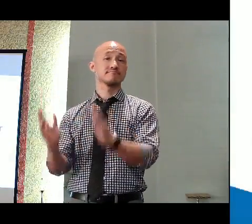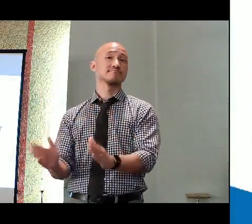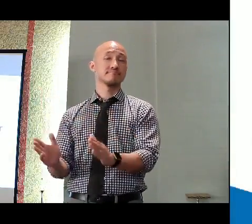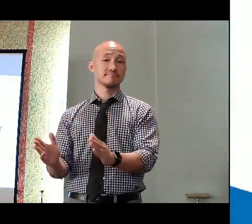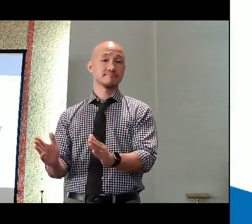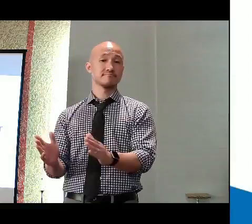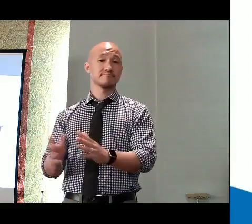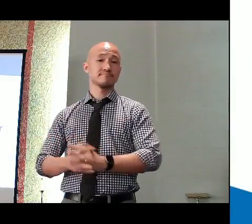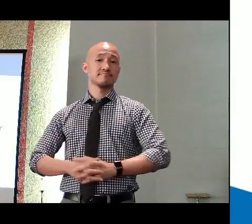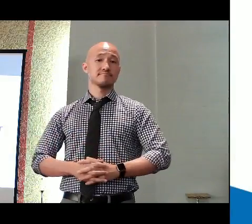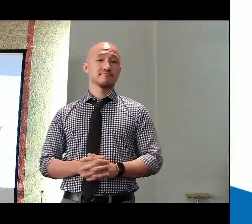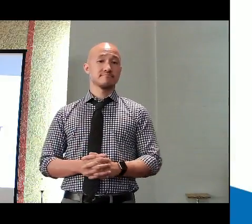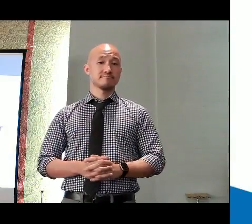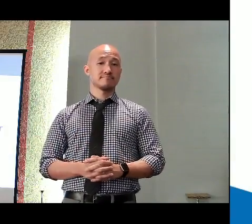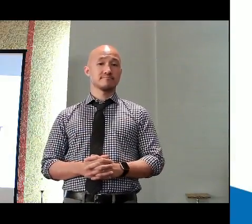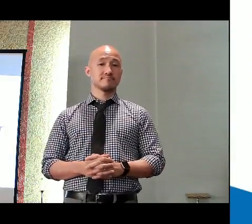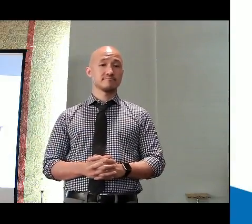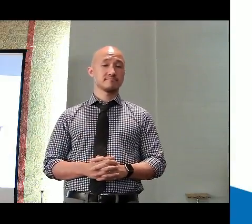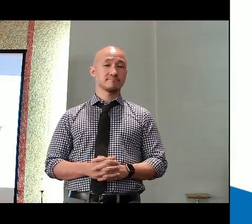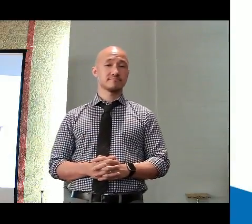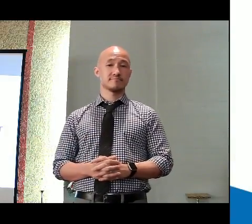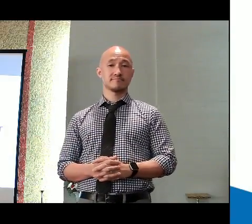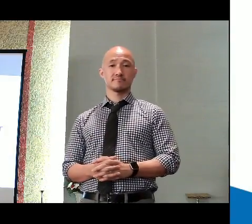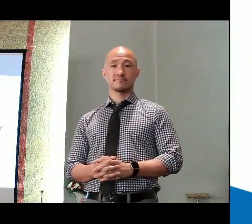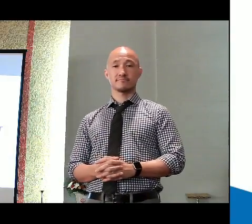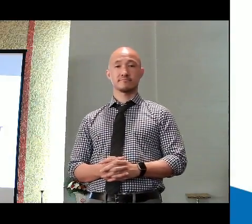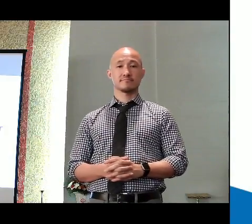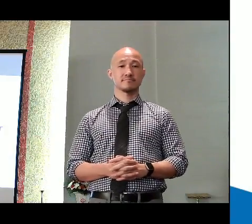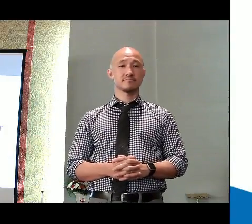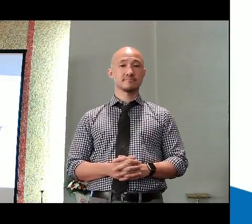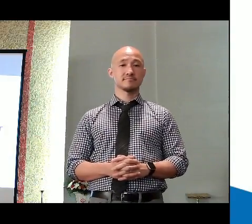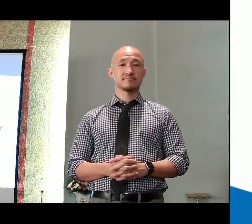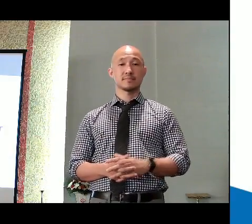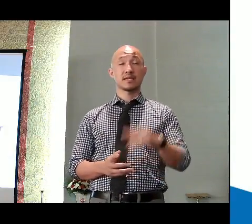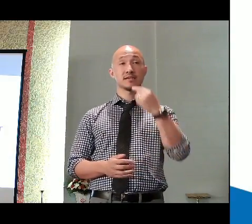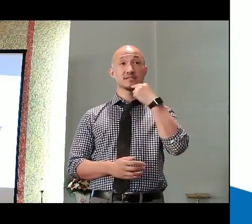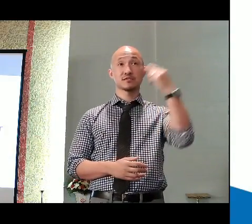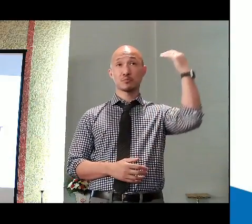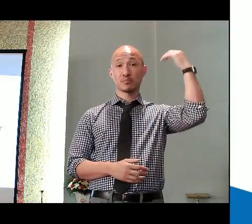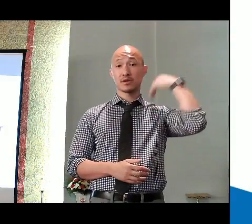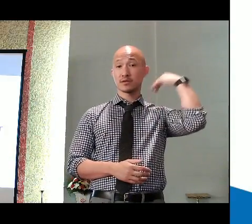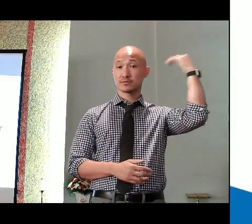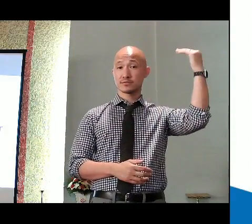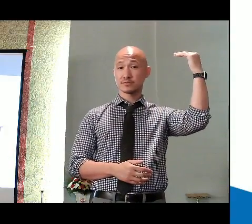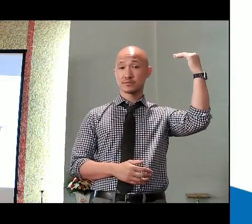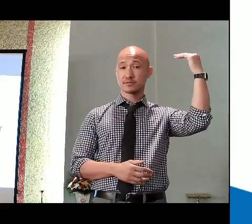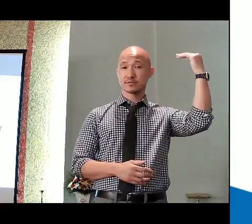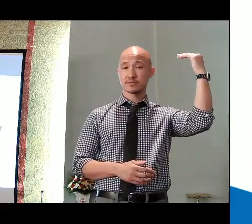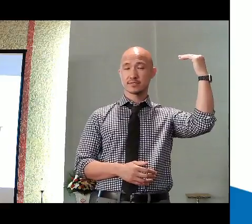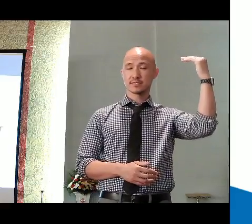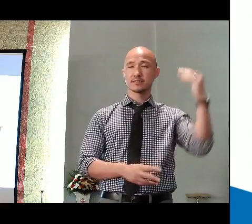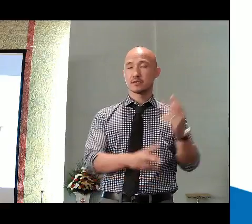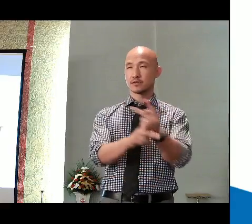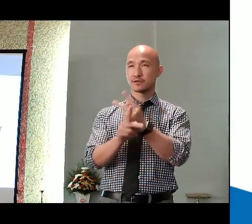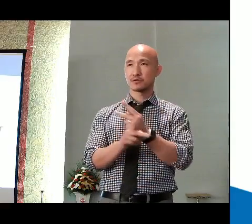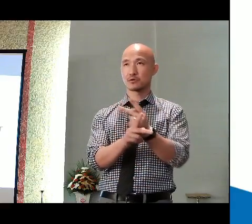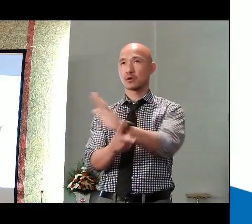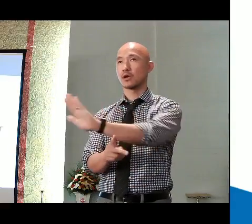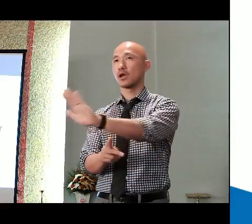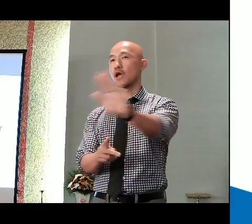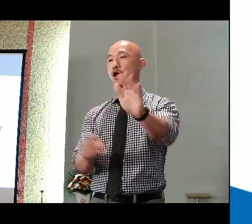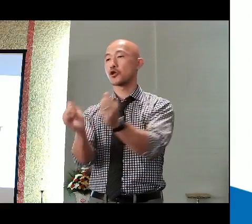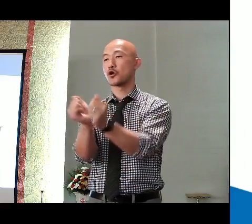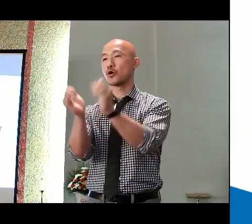9. He says, treat them in the same way. Don't threaten them, since you know that he who is both their master and yours is in